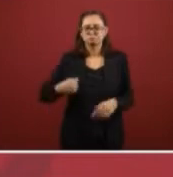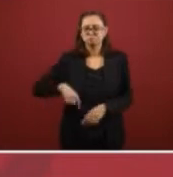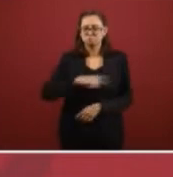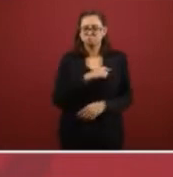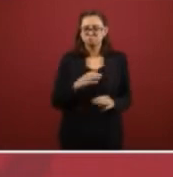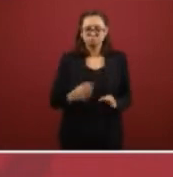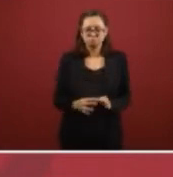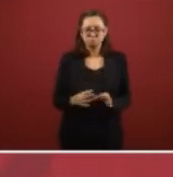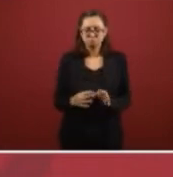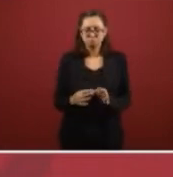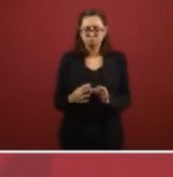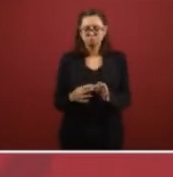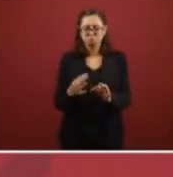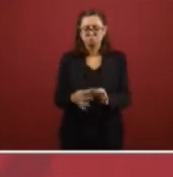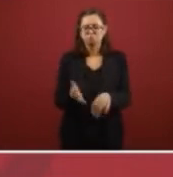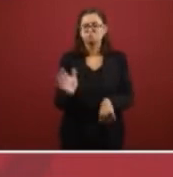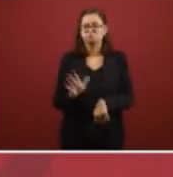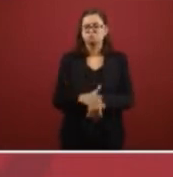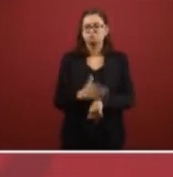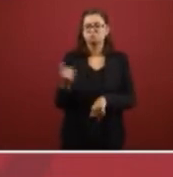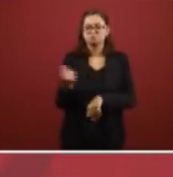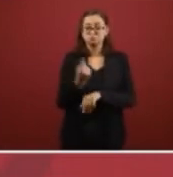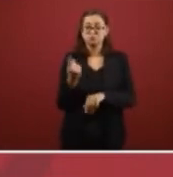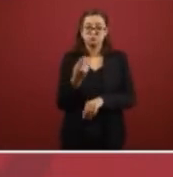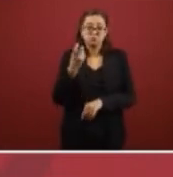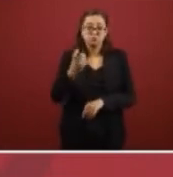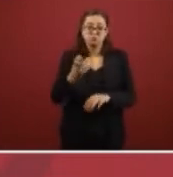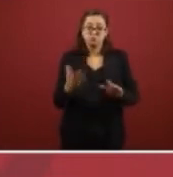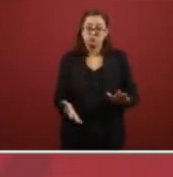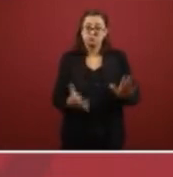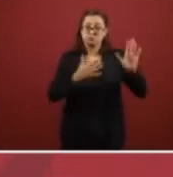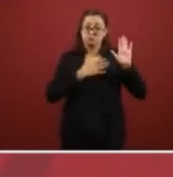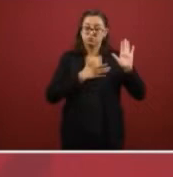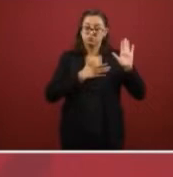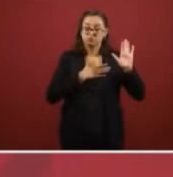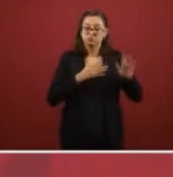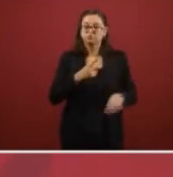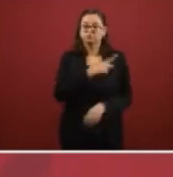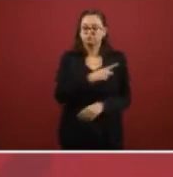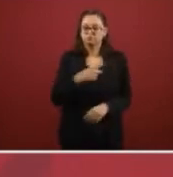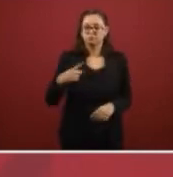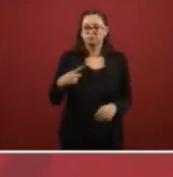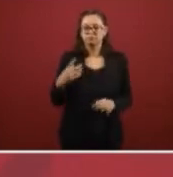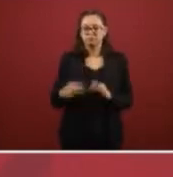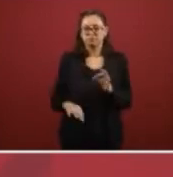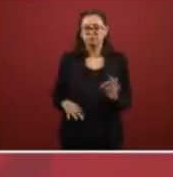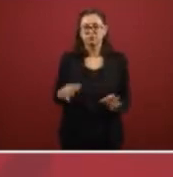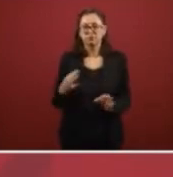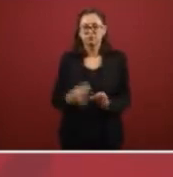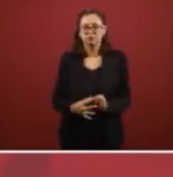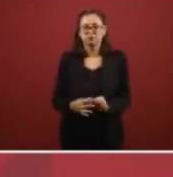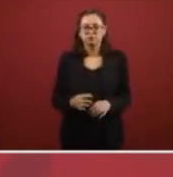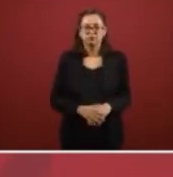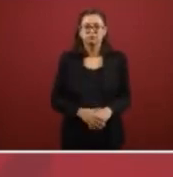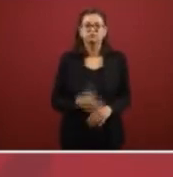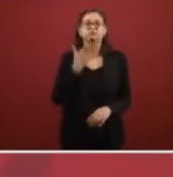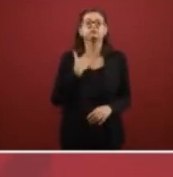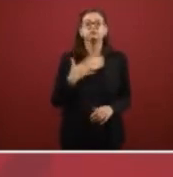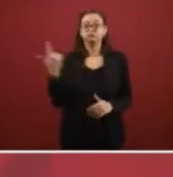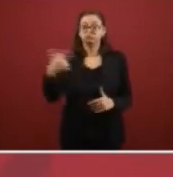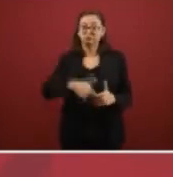levels. And we're complying with that because we comply with our commitments. There are